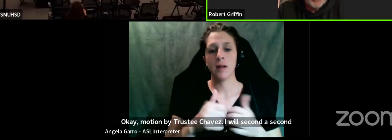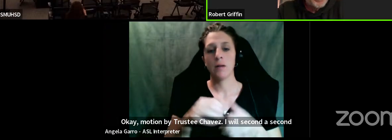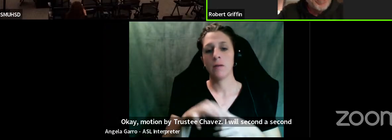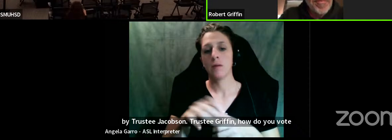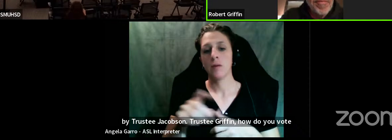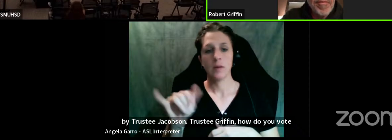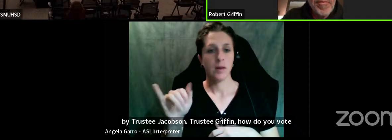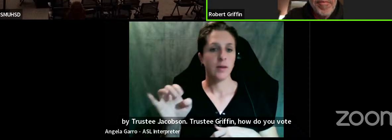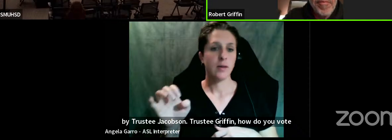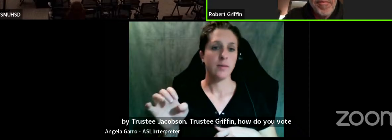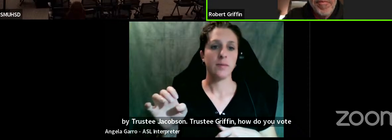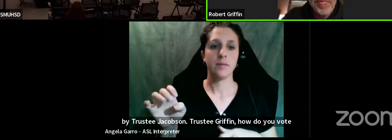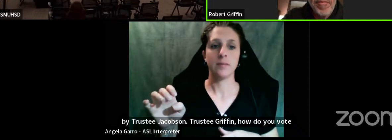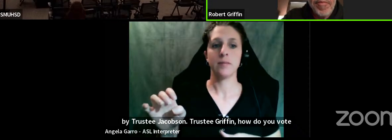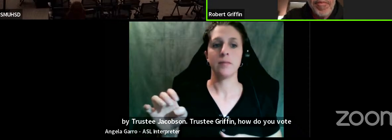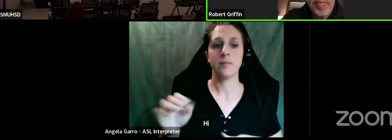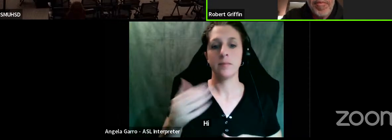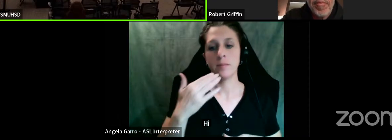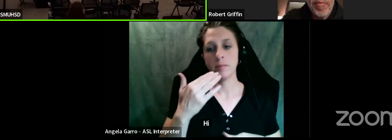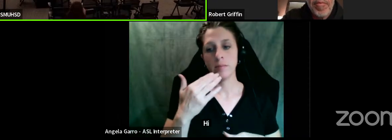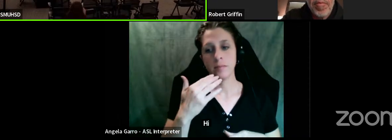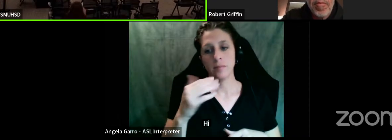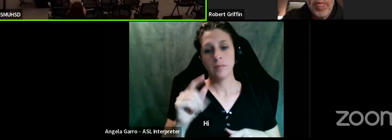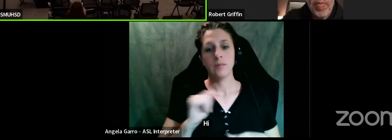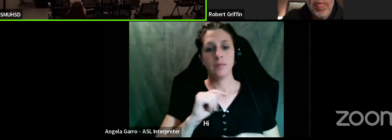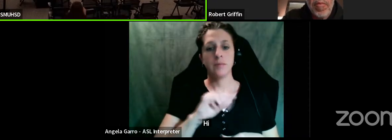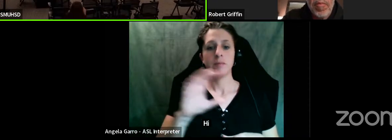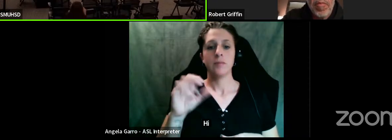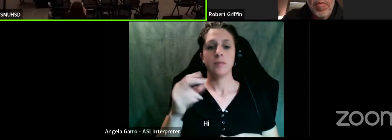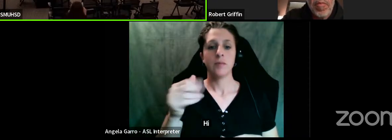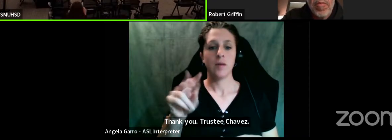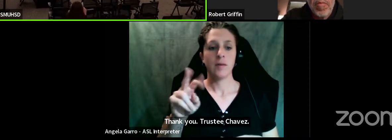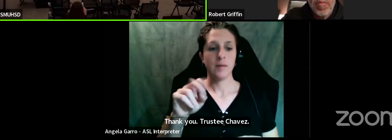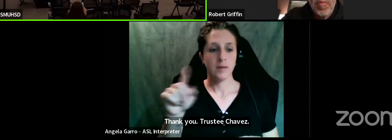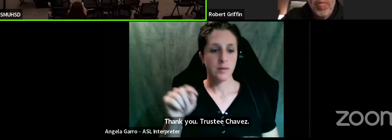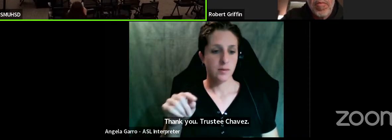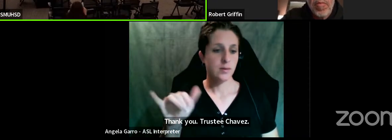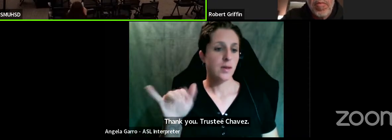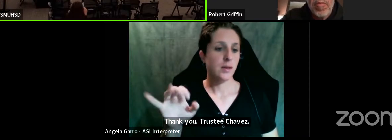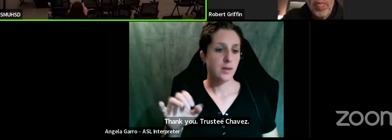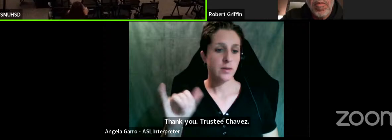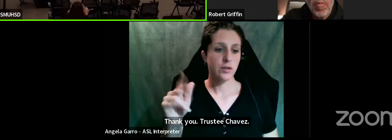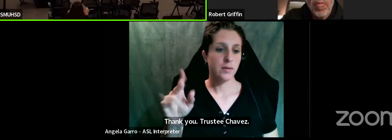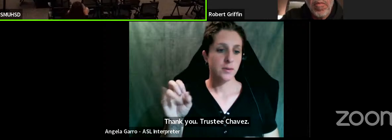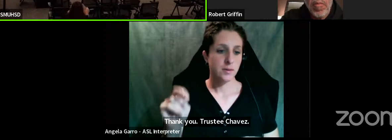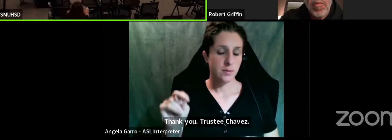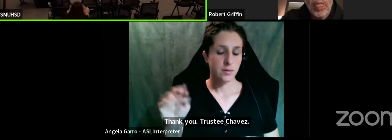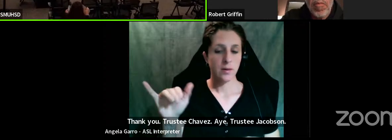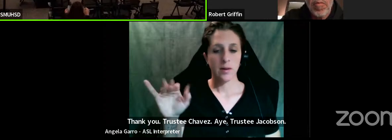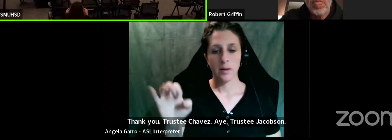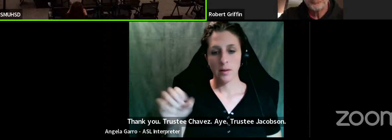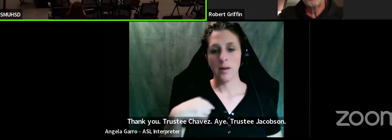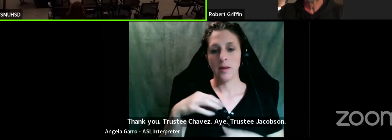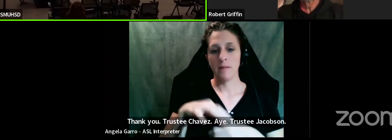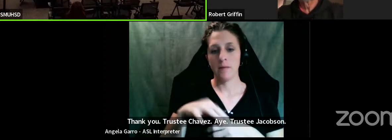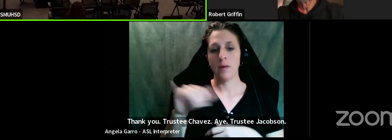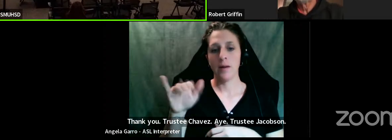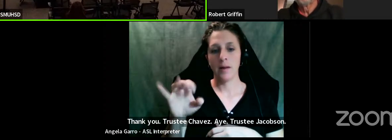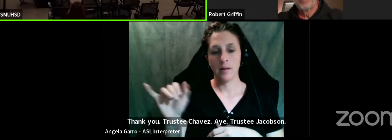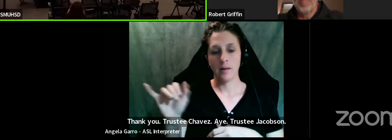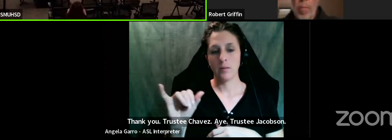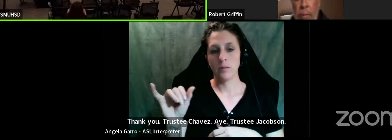Aye. Thank you. Trustee Chavez, Aye. trustee Jacobson, Aye. and I vote aye as